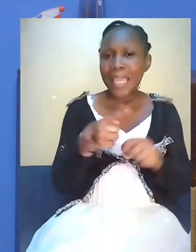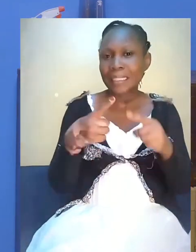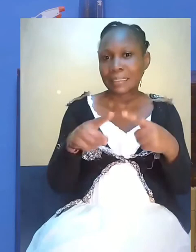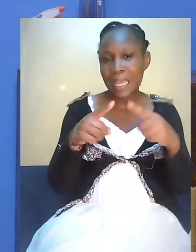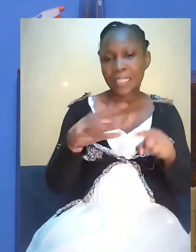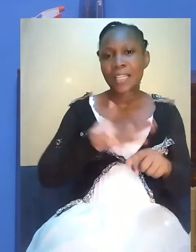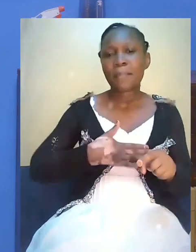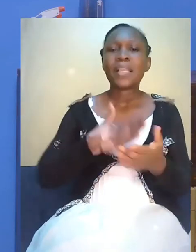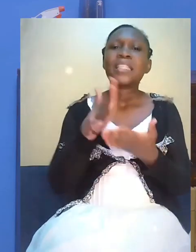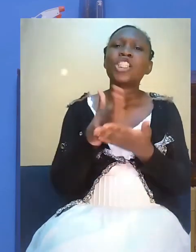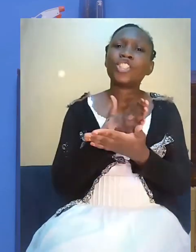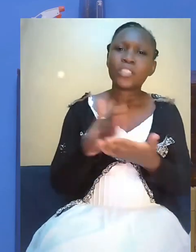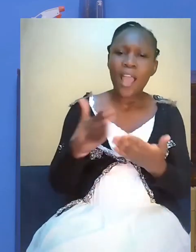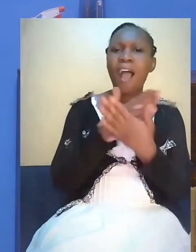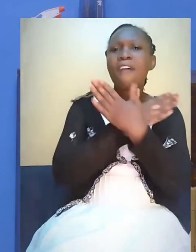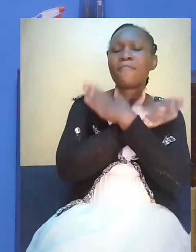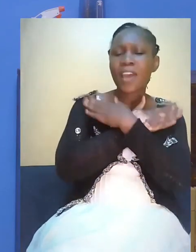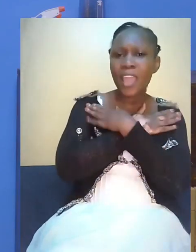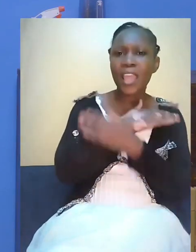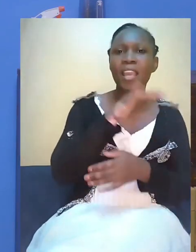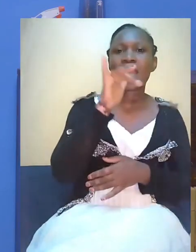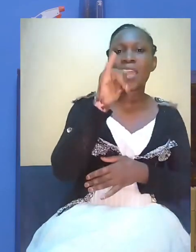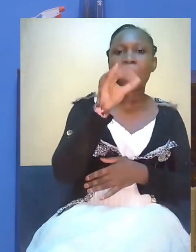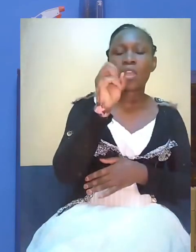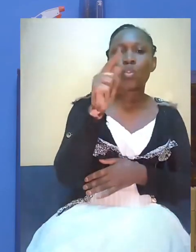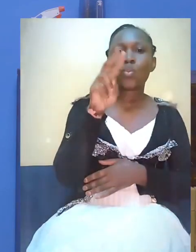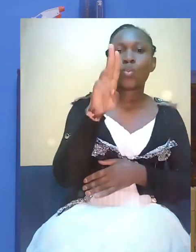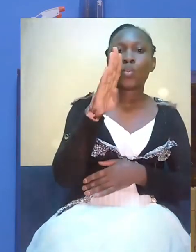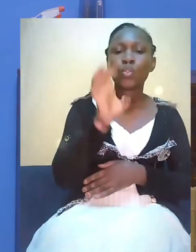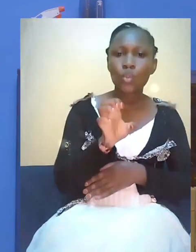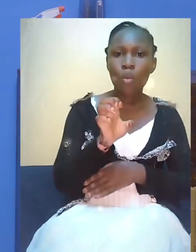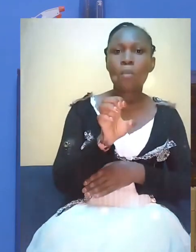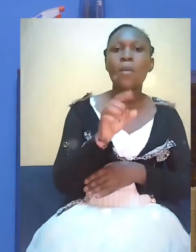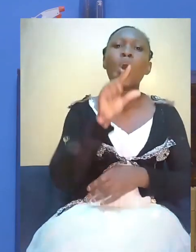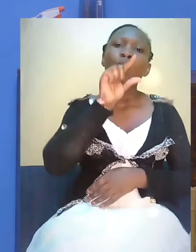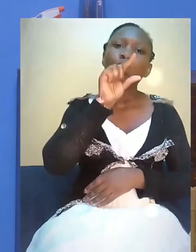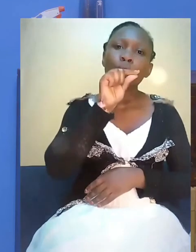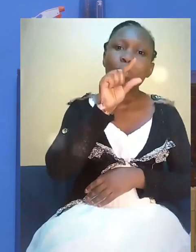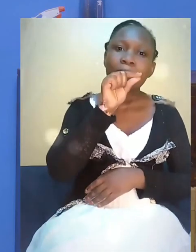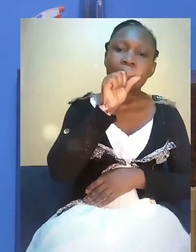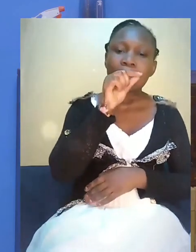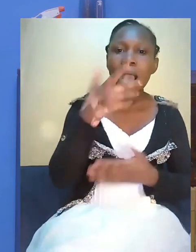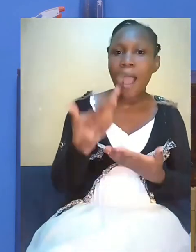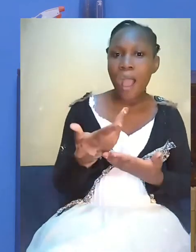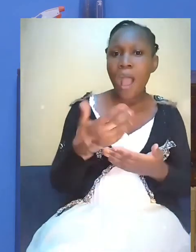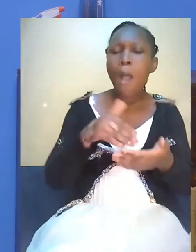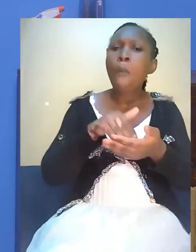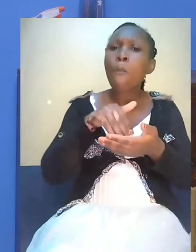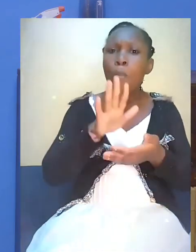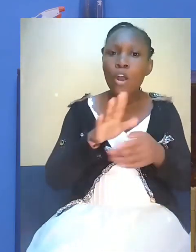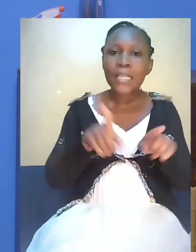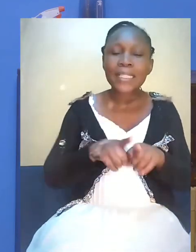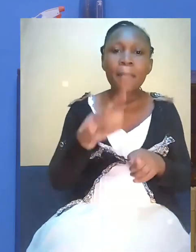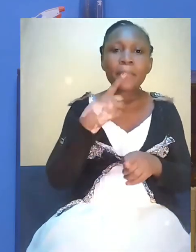with your friends, subscribe to our YouTube channel, like our Facebook pages, follow us on Instagram and on Twitter, and most importantly, tell us what